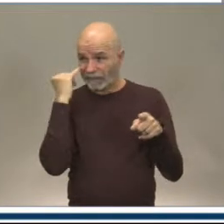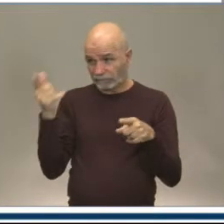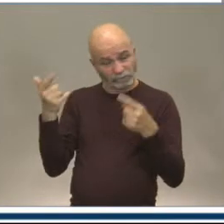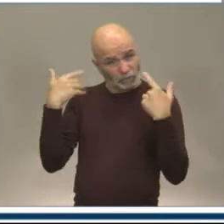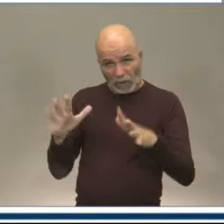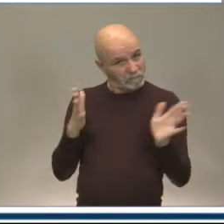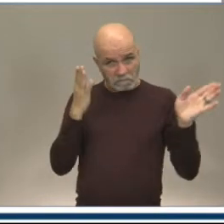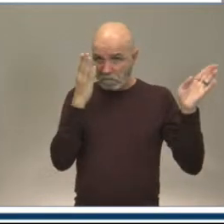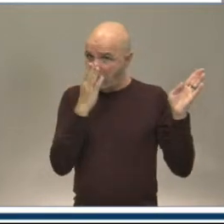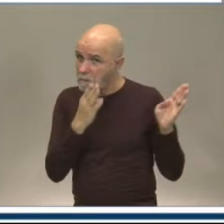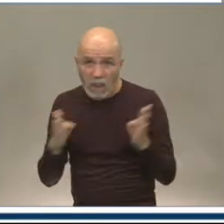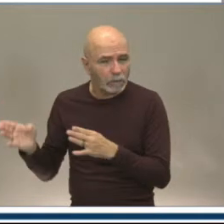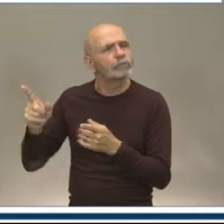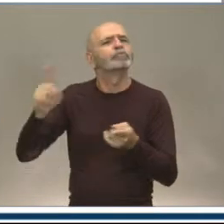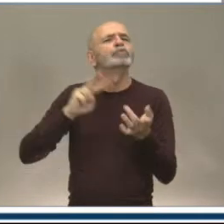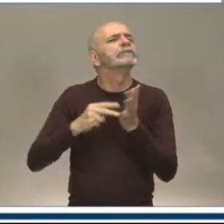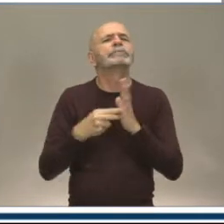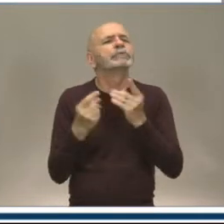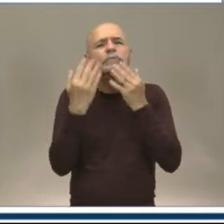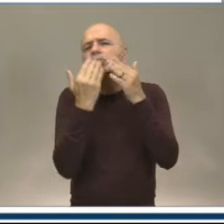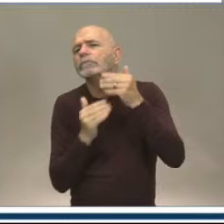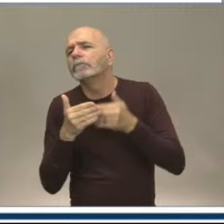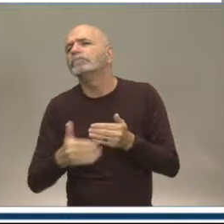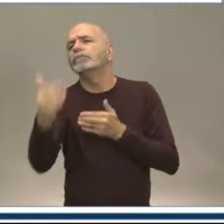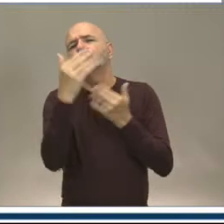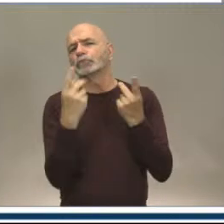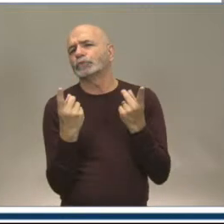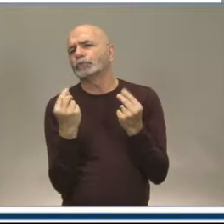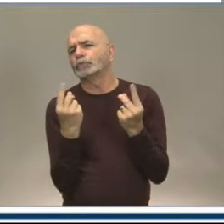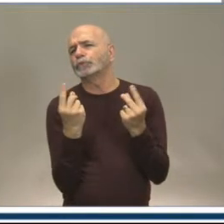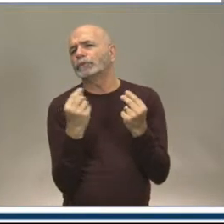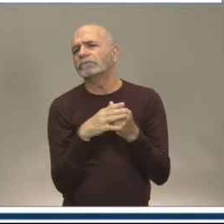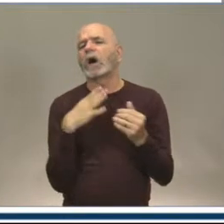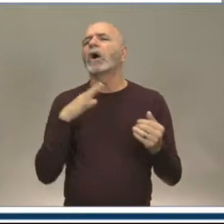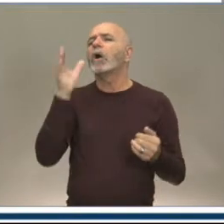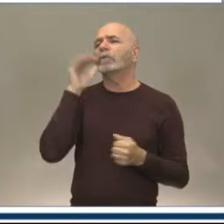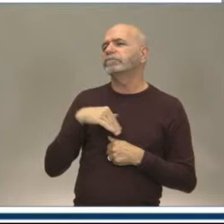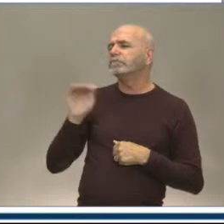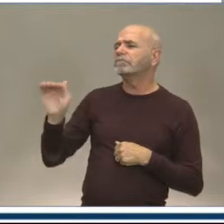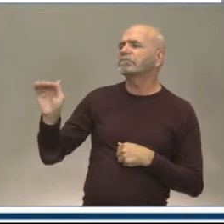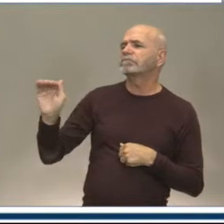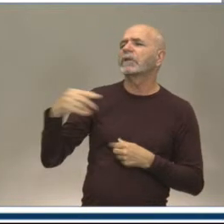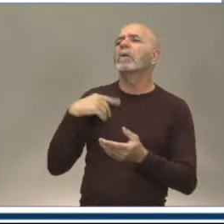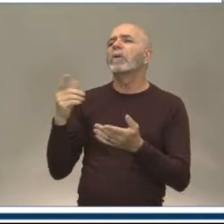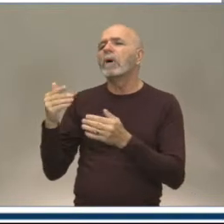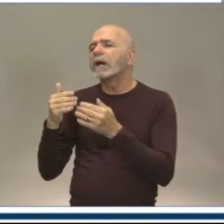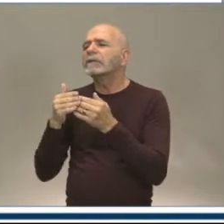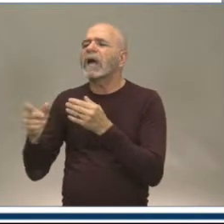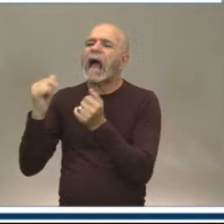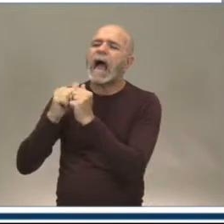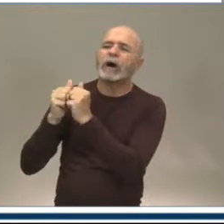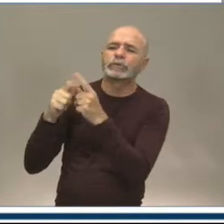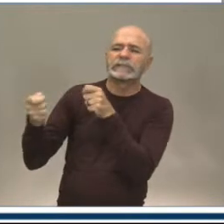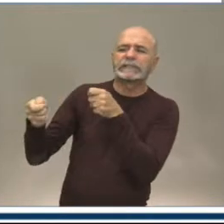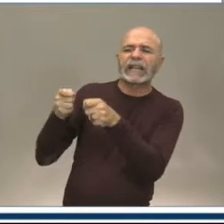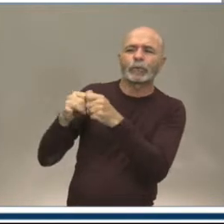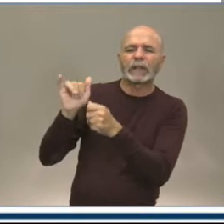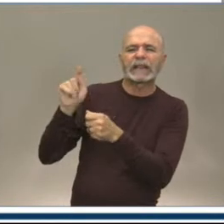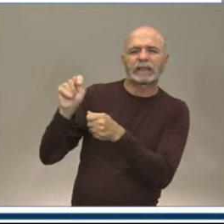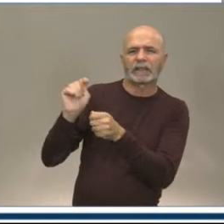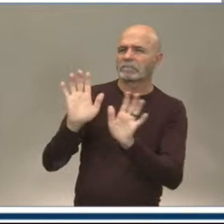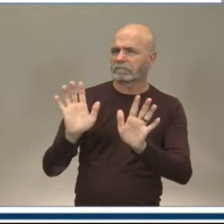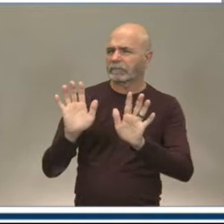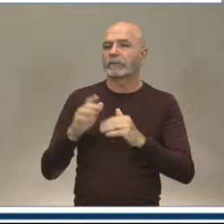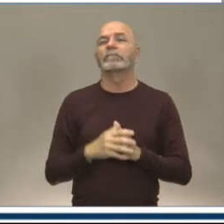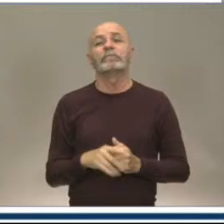it does mean that, we will deal with it. At the end of the day, we absolutely we're completely convinced that people who